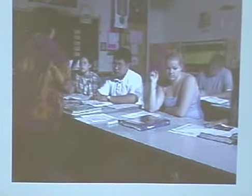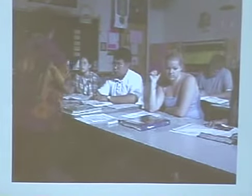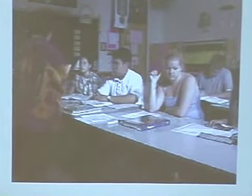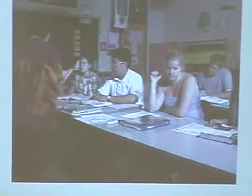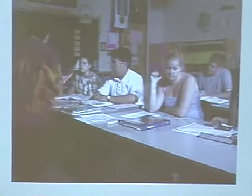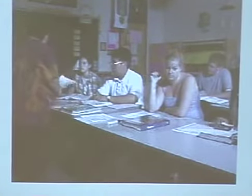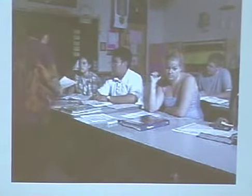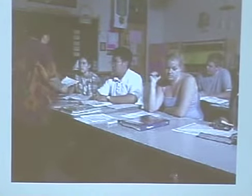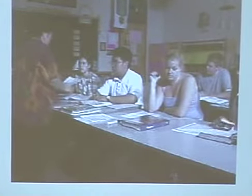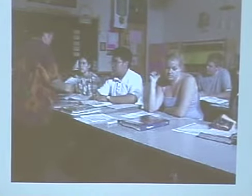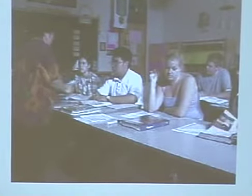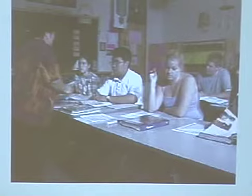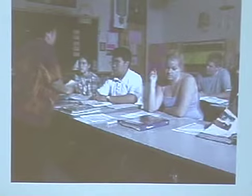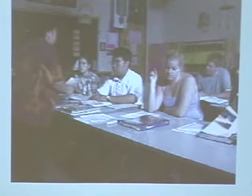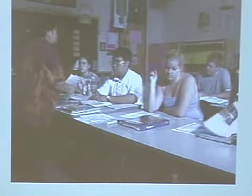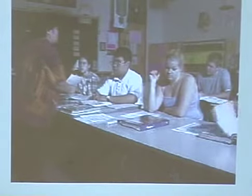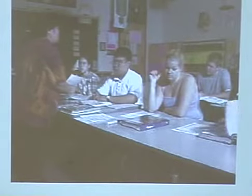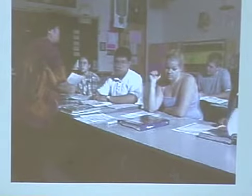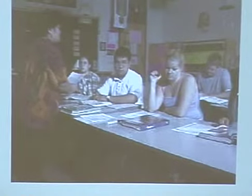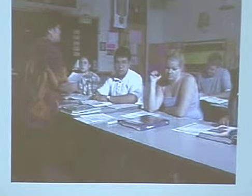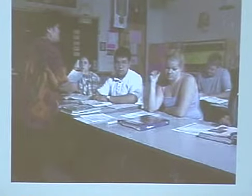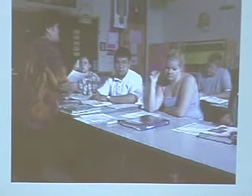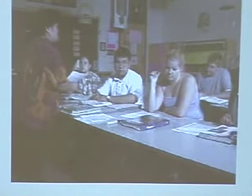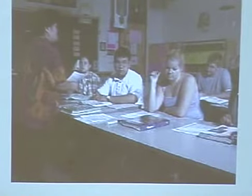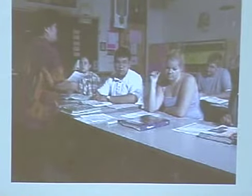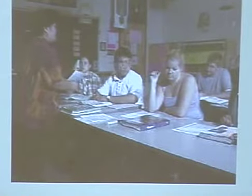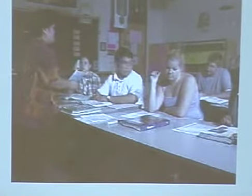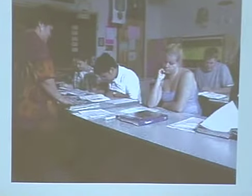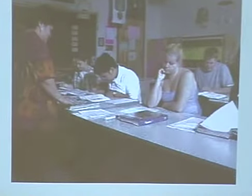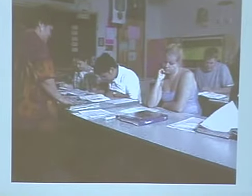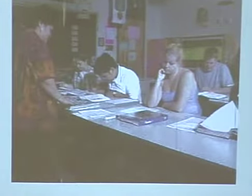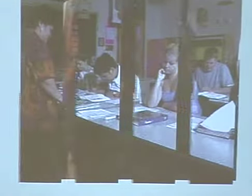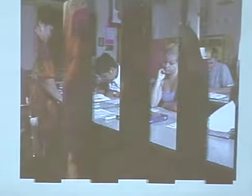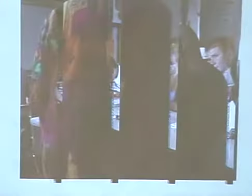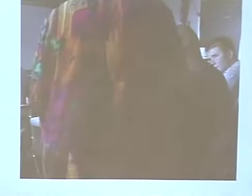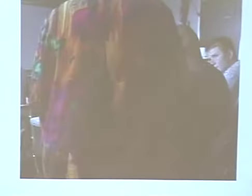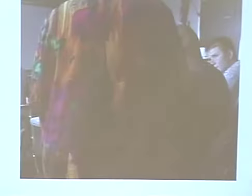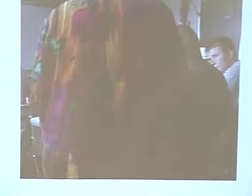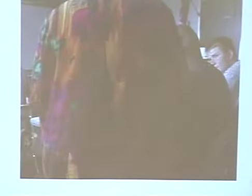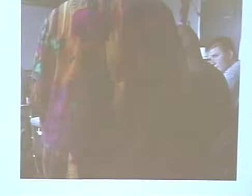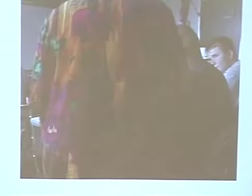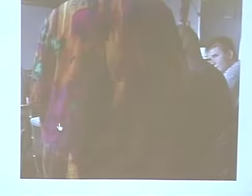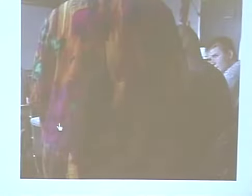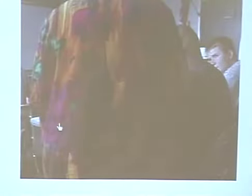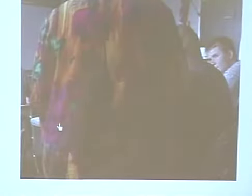Did you turn in your homework? And you got yours in? Good.